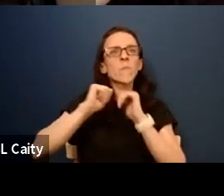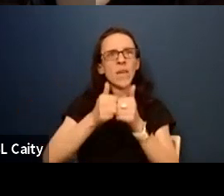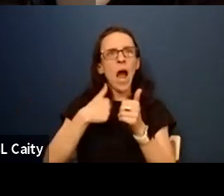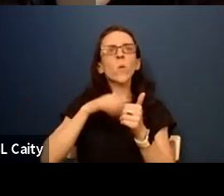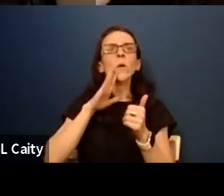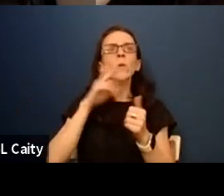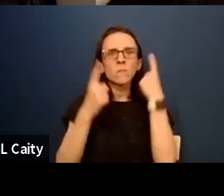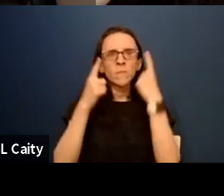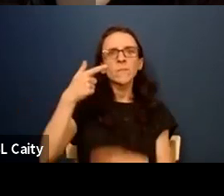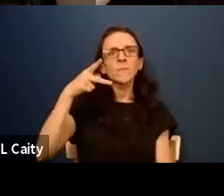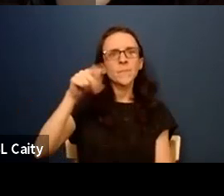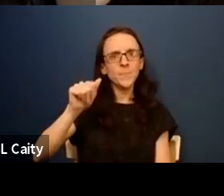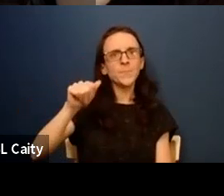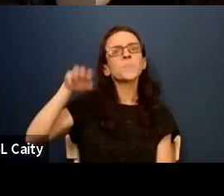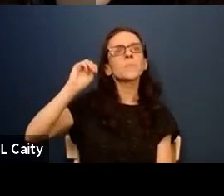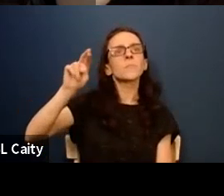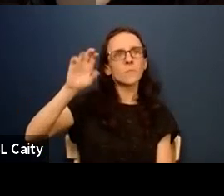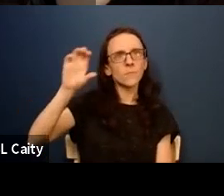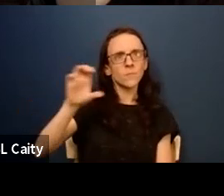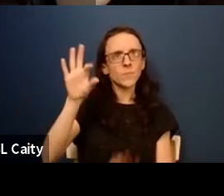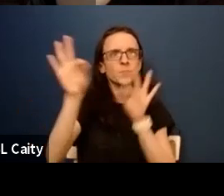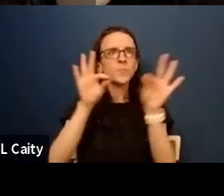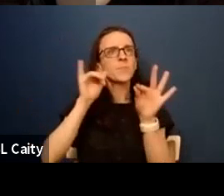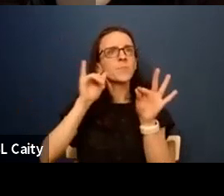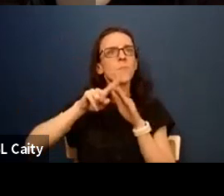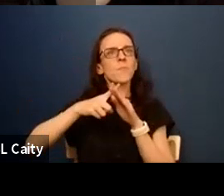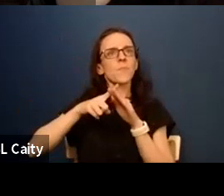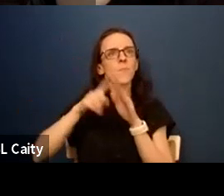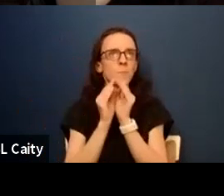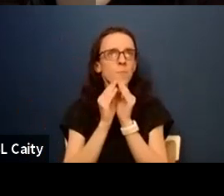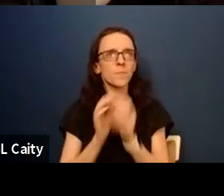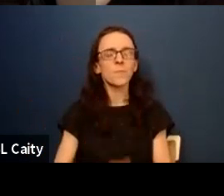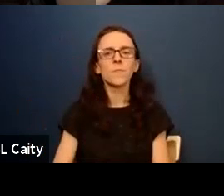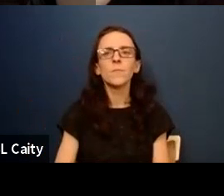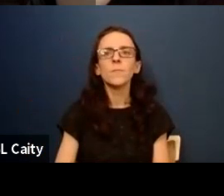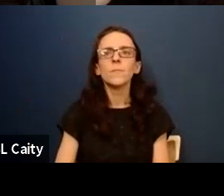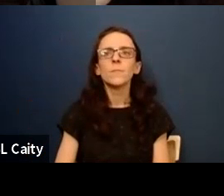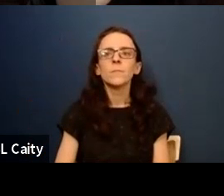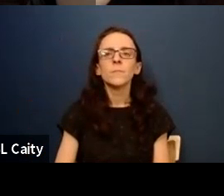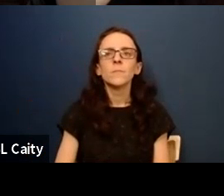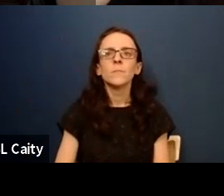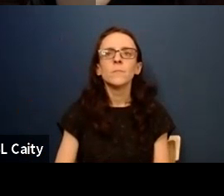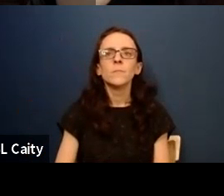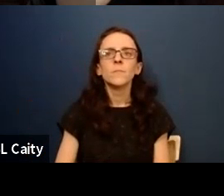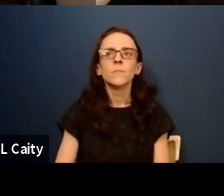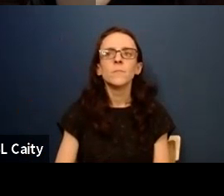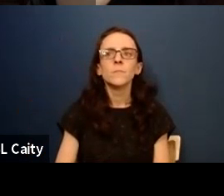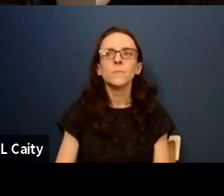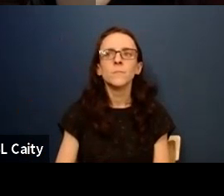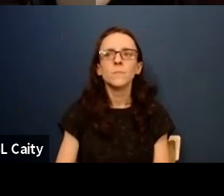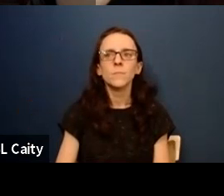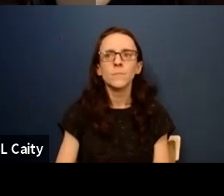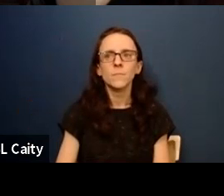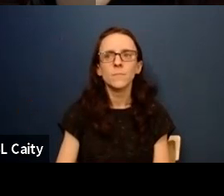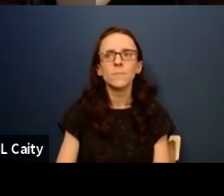GPA. Mr. Contemposis laid that out at the beginning of the meeting, right? where we need, and we have consensus,